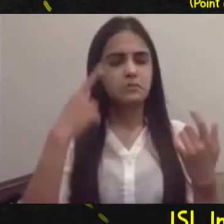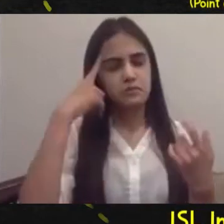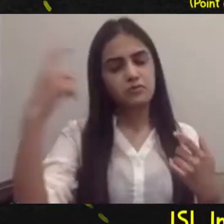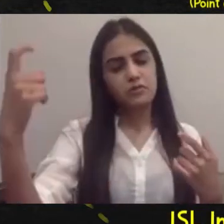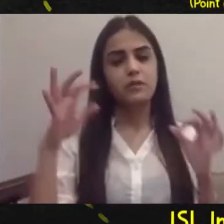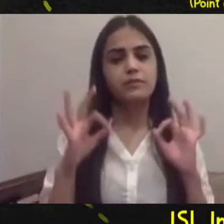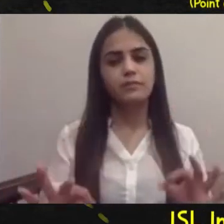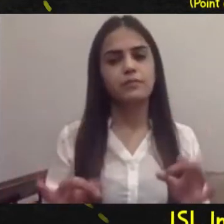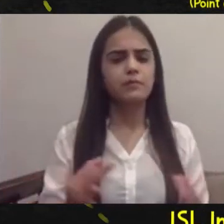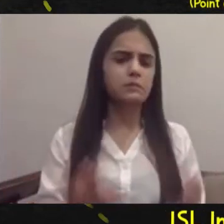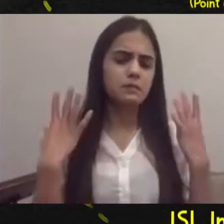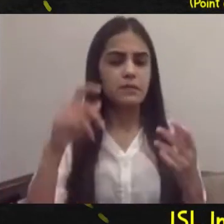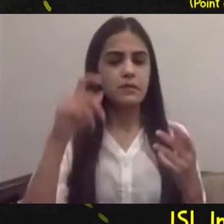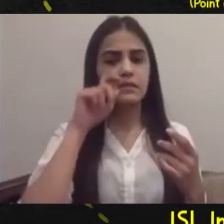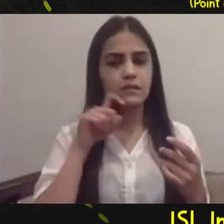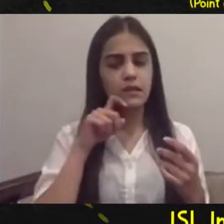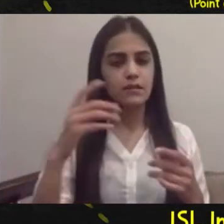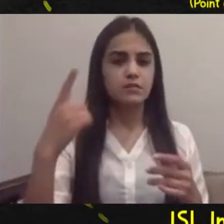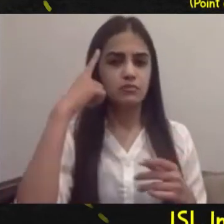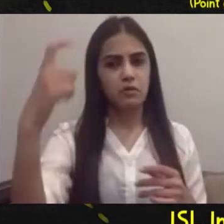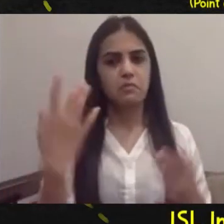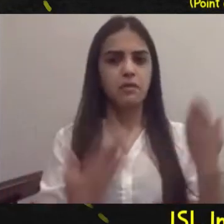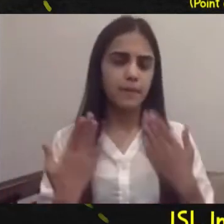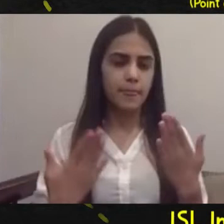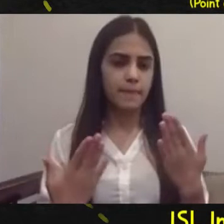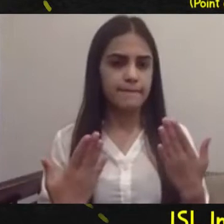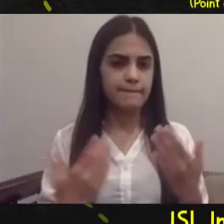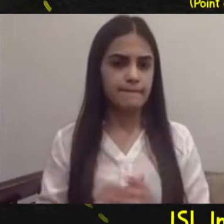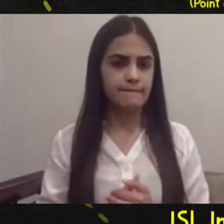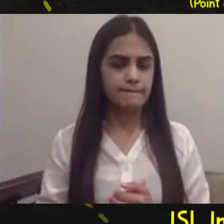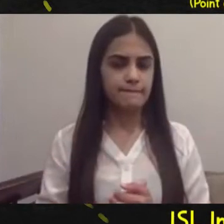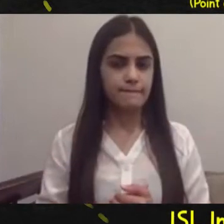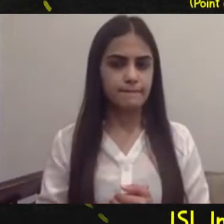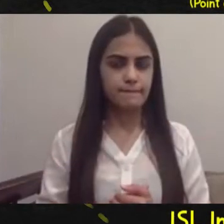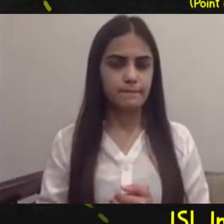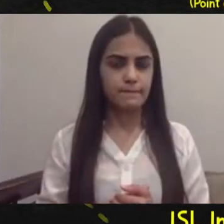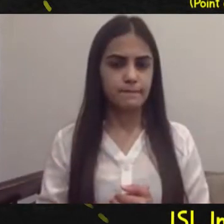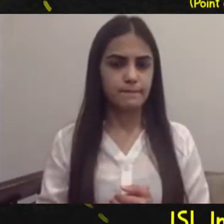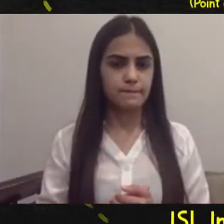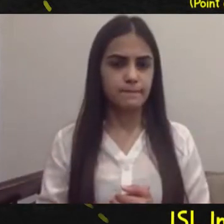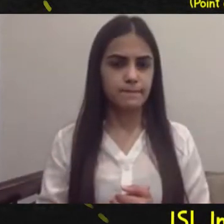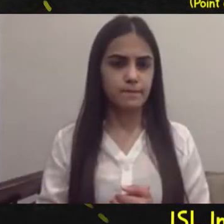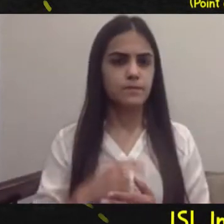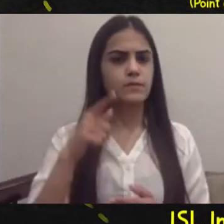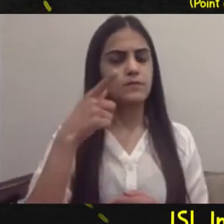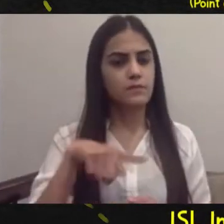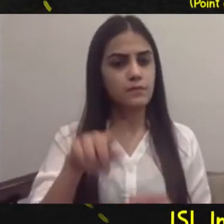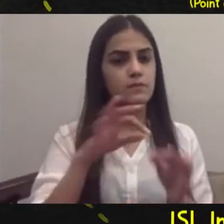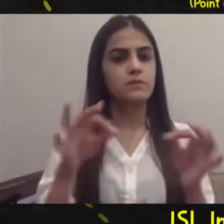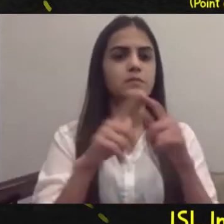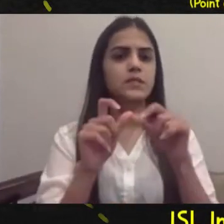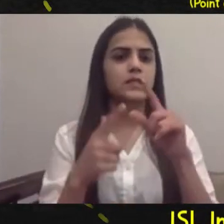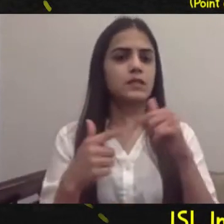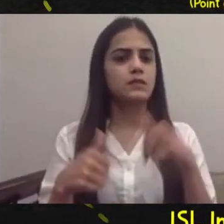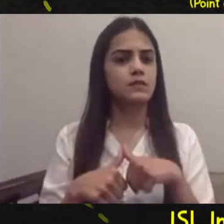erotic dreams, wet dreams maybe. Imagine your Fitbit or your measurement device or the data told